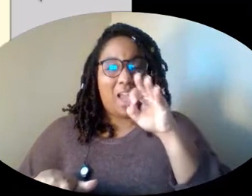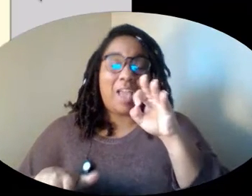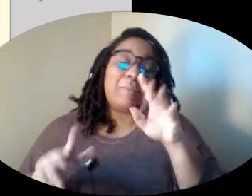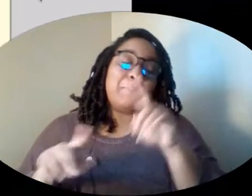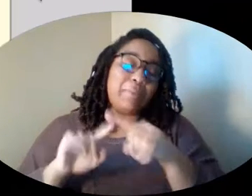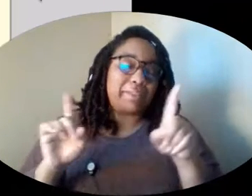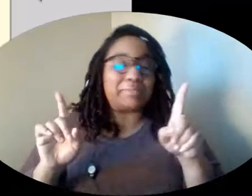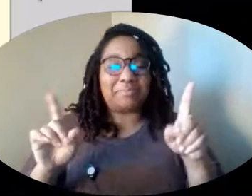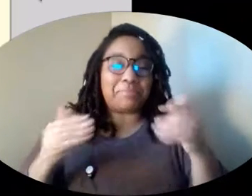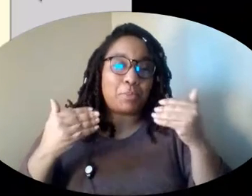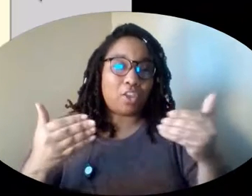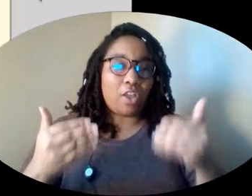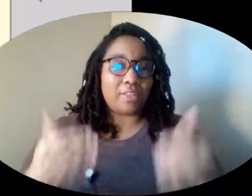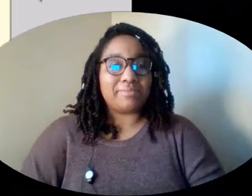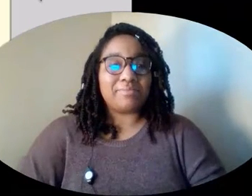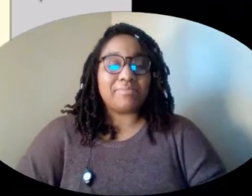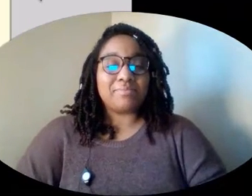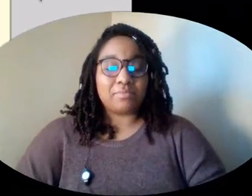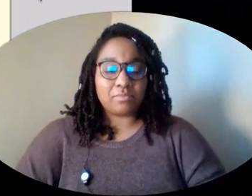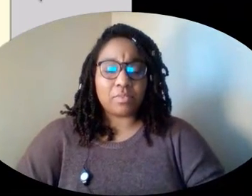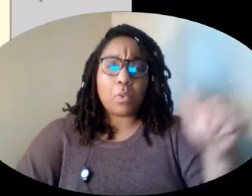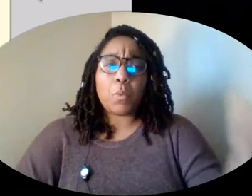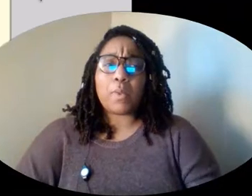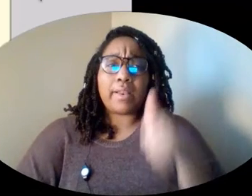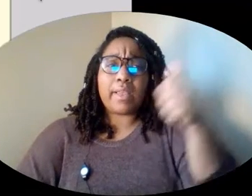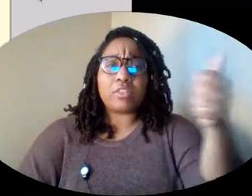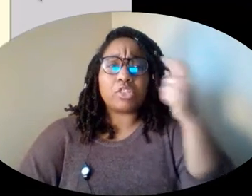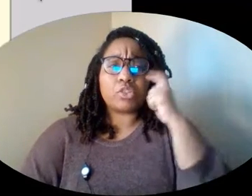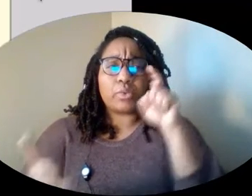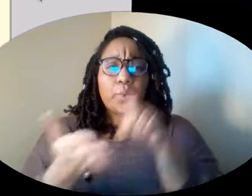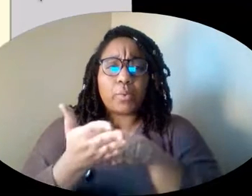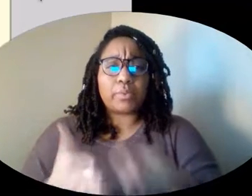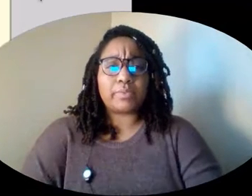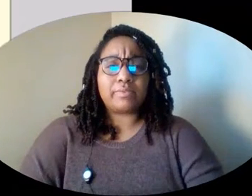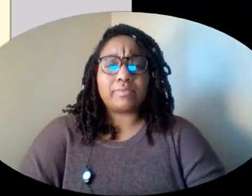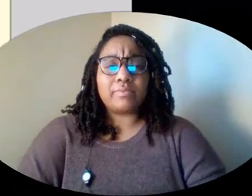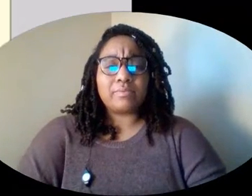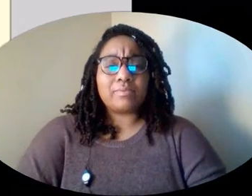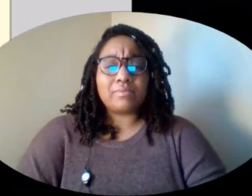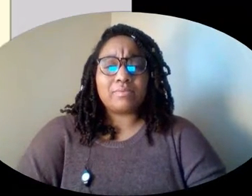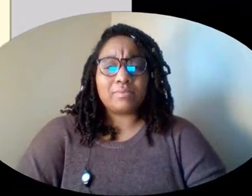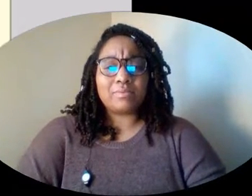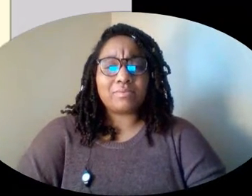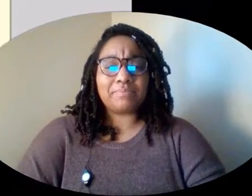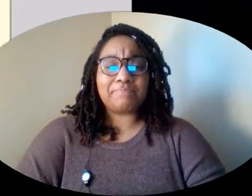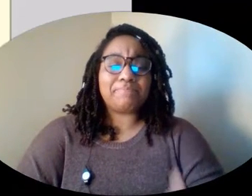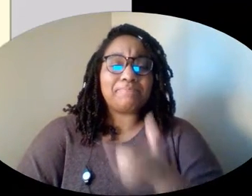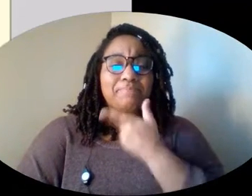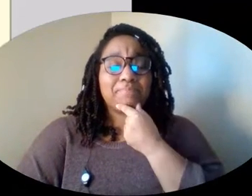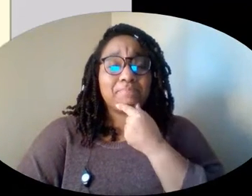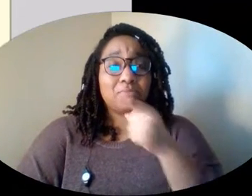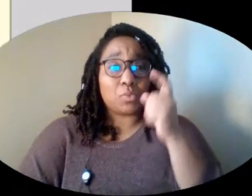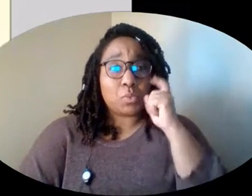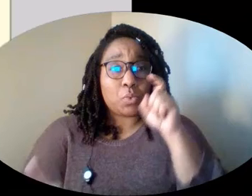on. Okay. What else did you notice? I bet. Did